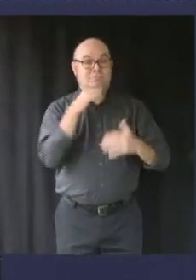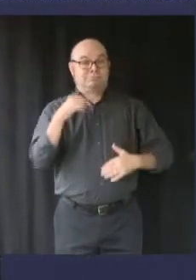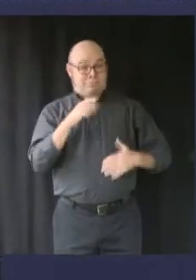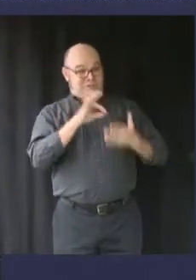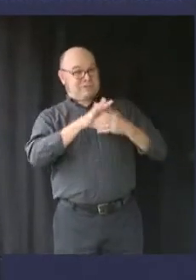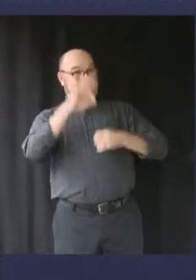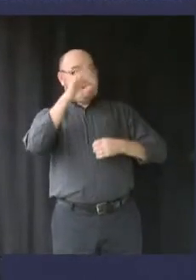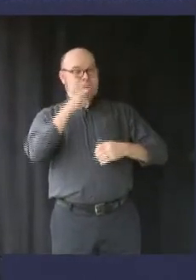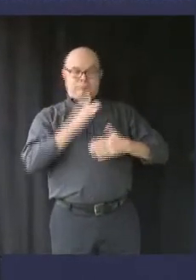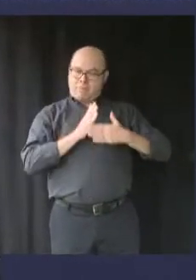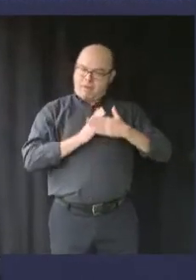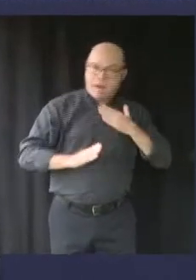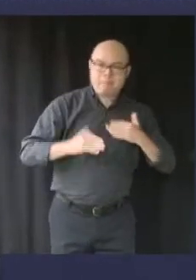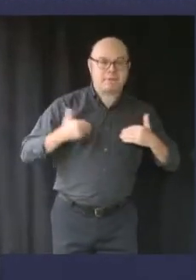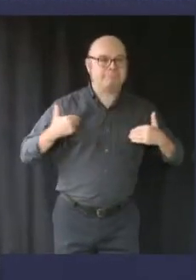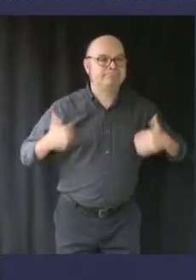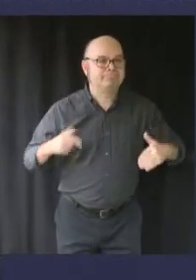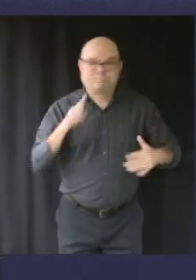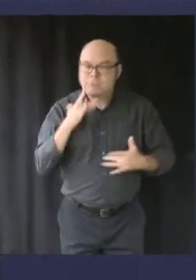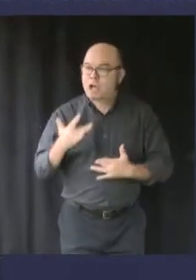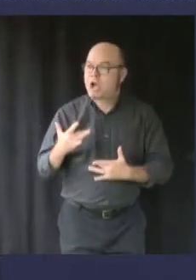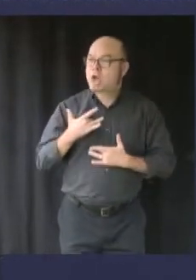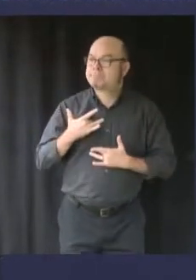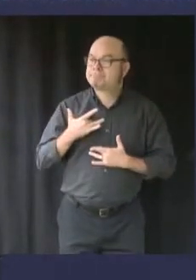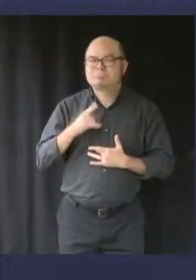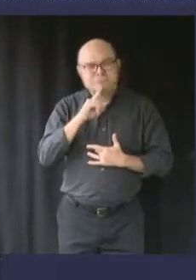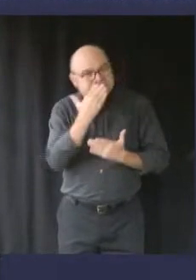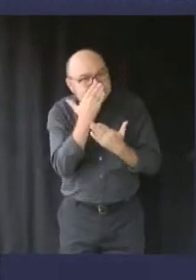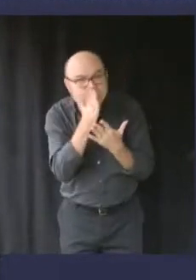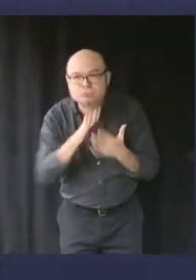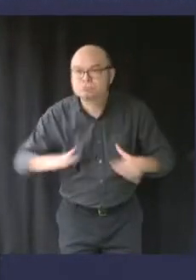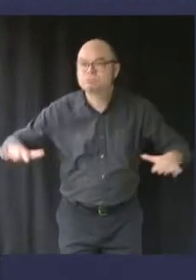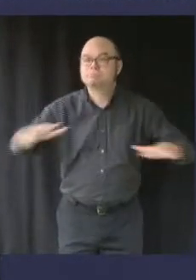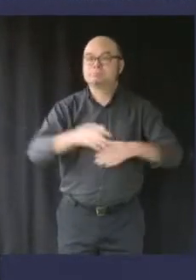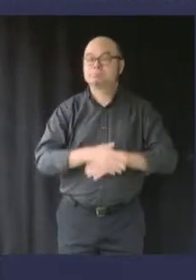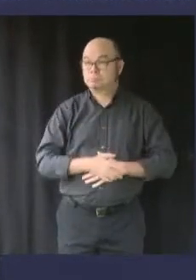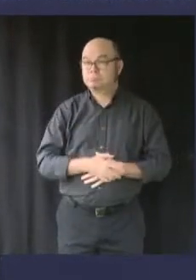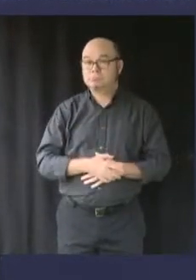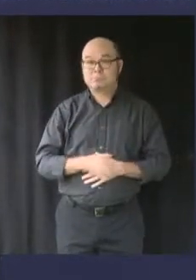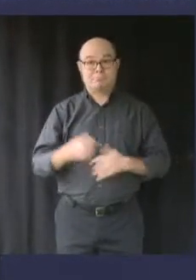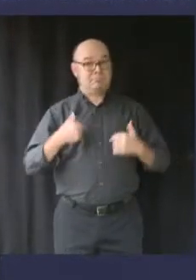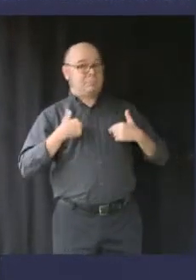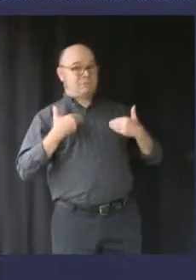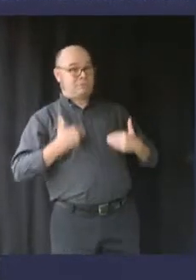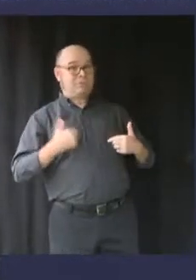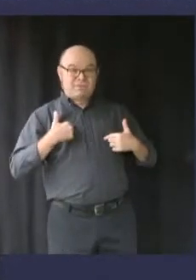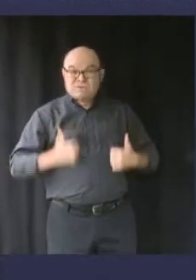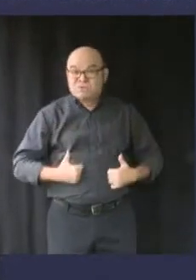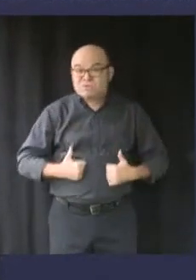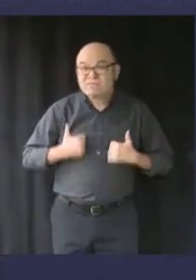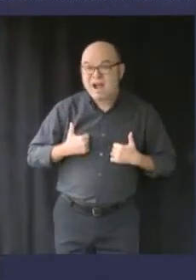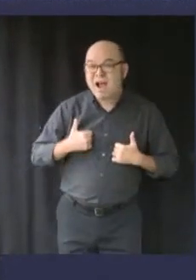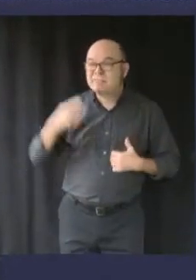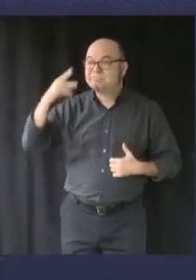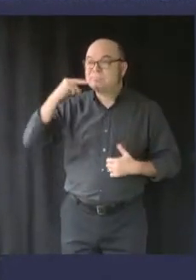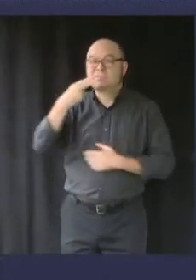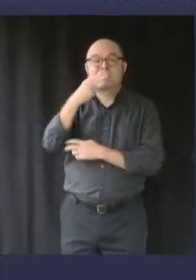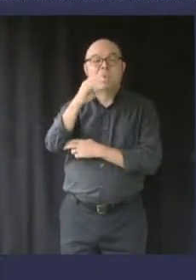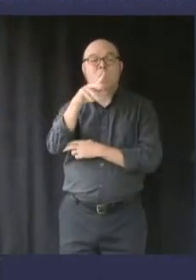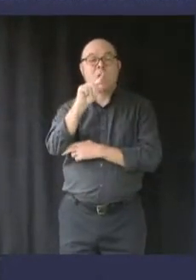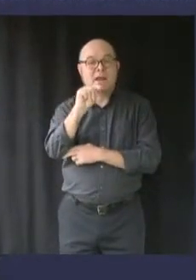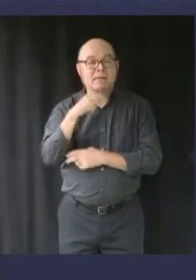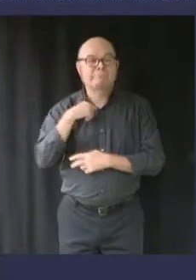thankful hearts. As a Holocaust survivor, I represent my fellow